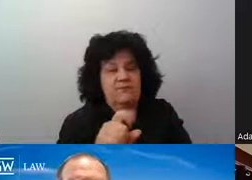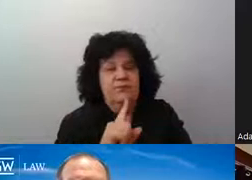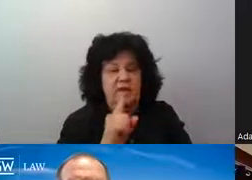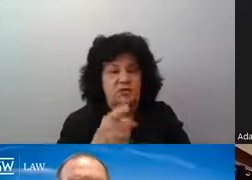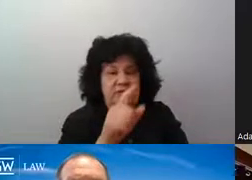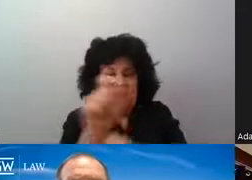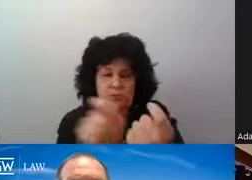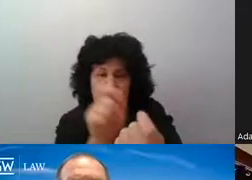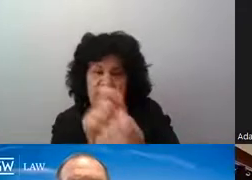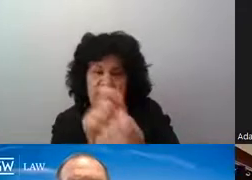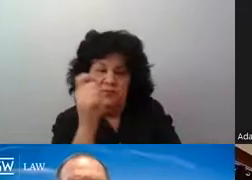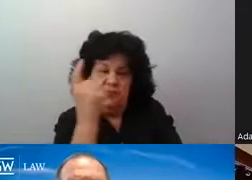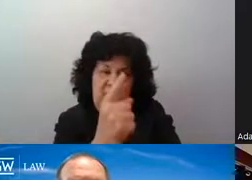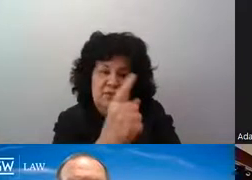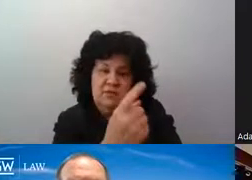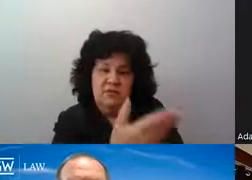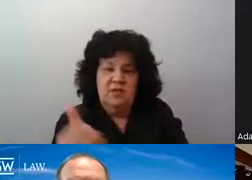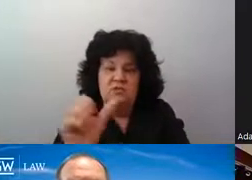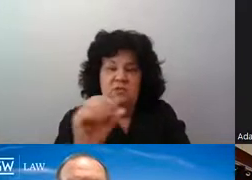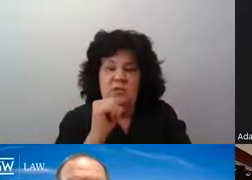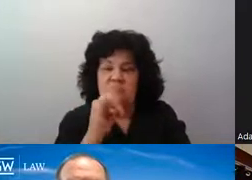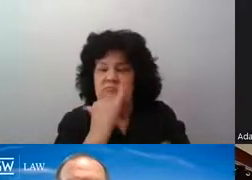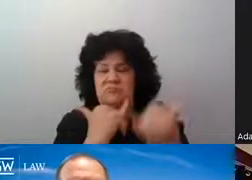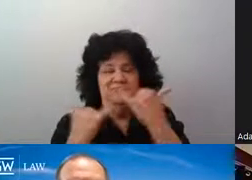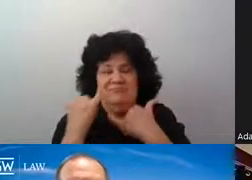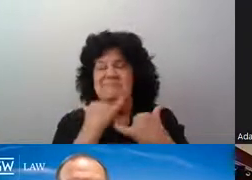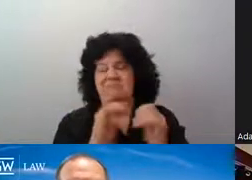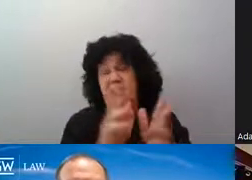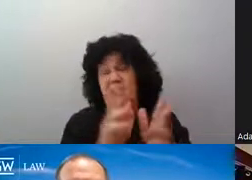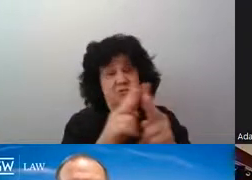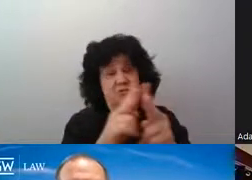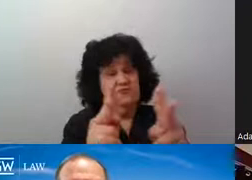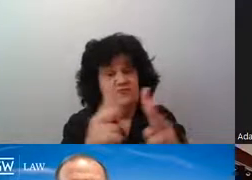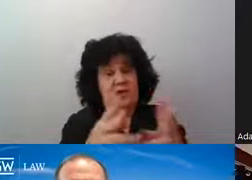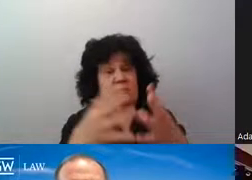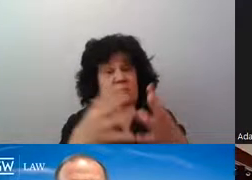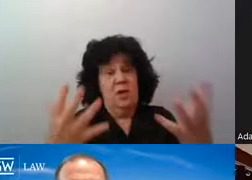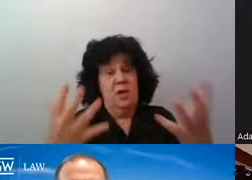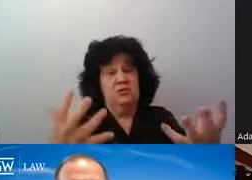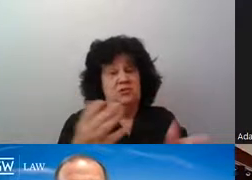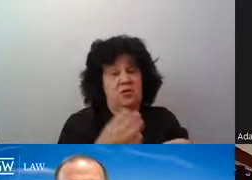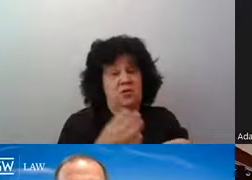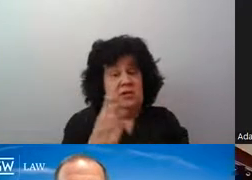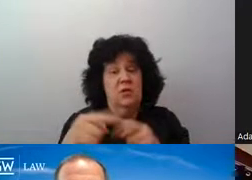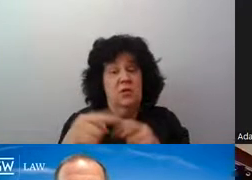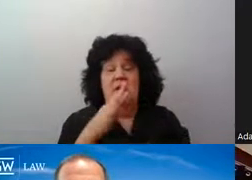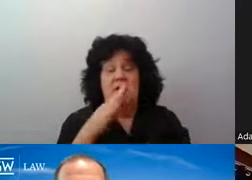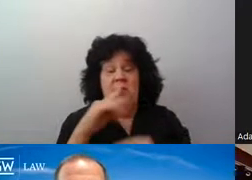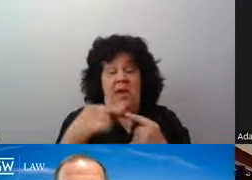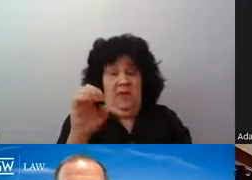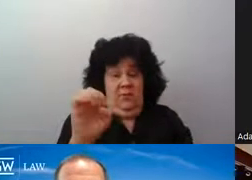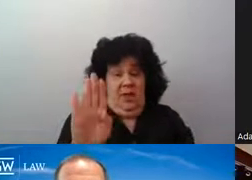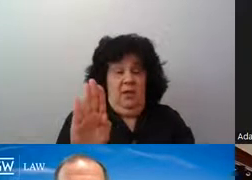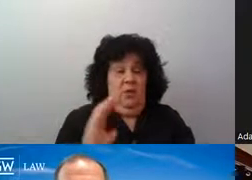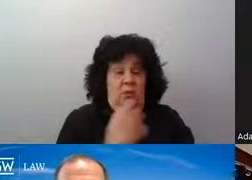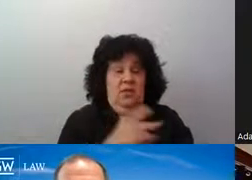specify the right thing when you want to do any of these projects. That's very much up the alley. And when we talk about EVs, we absolutely need to